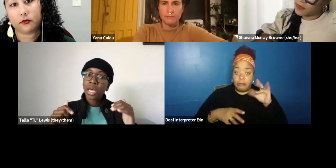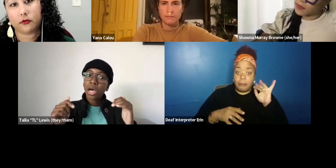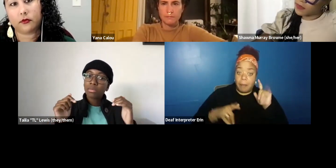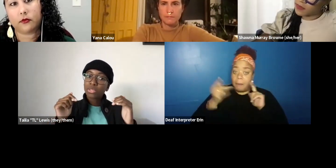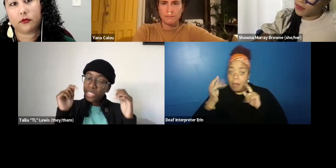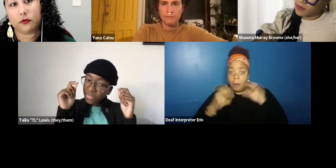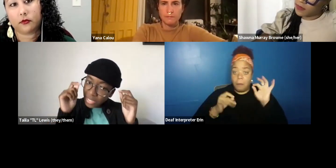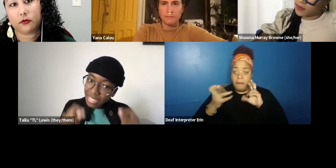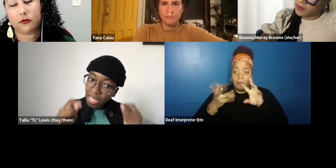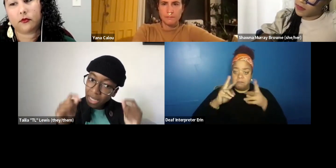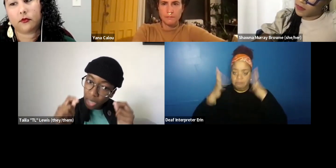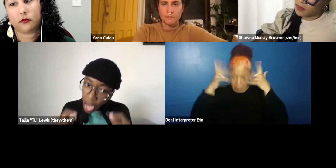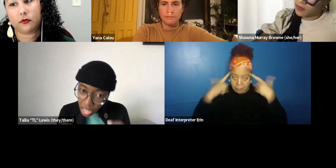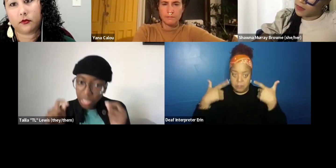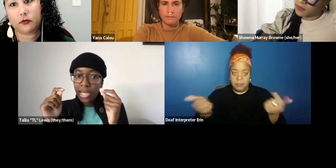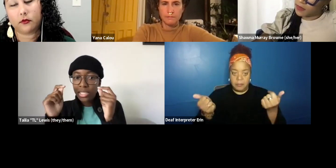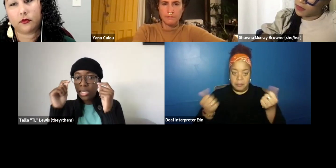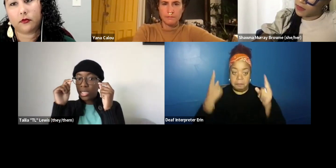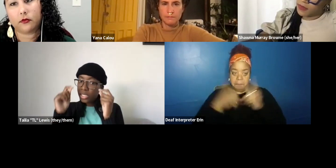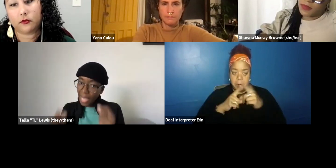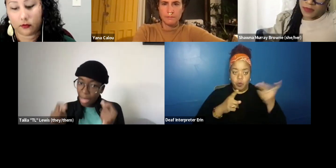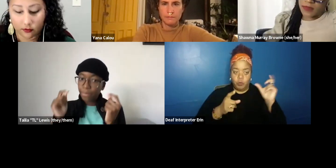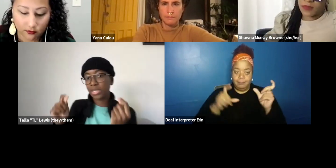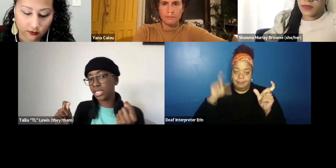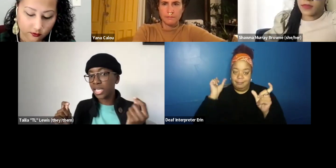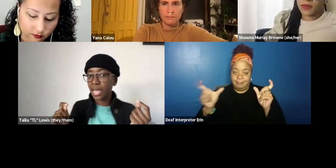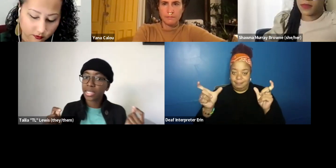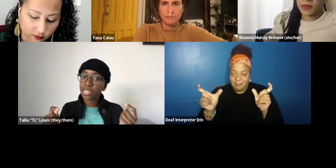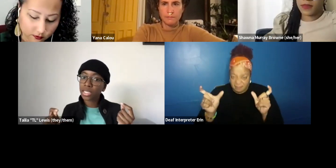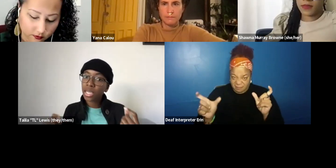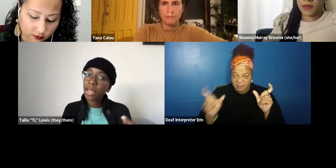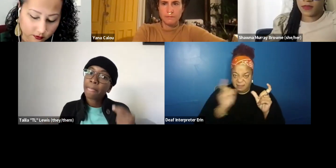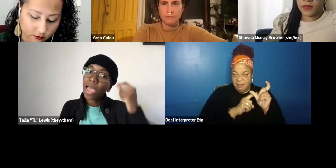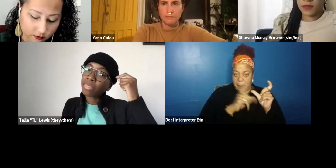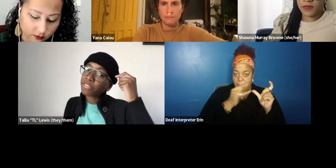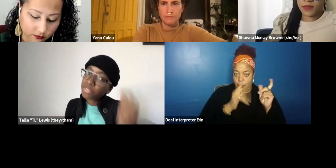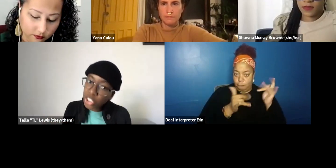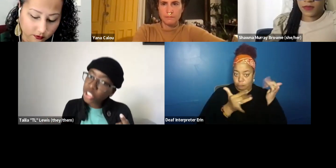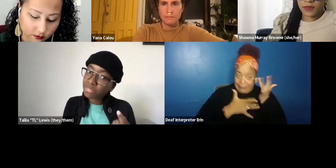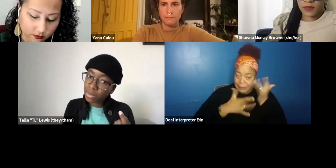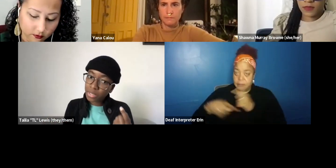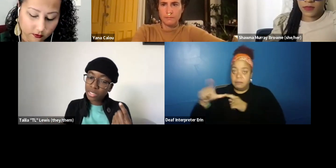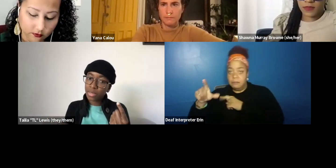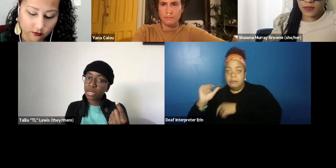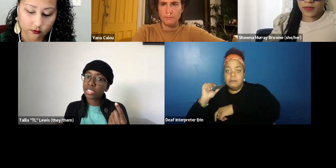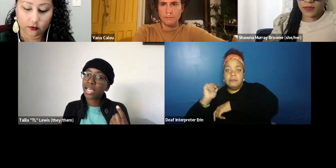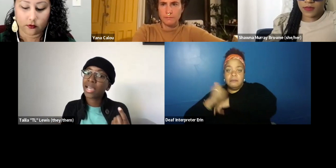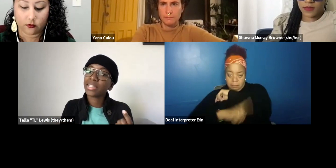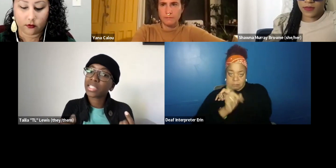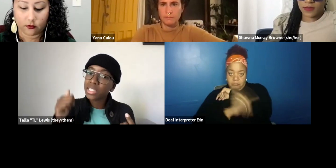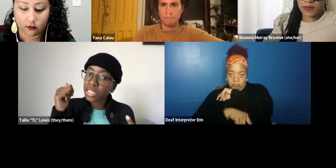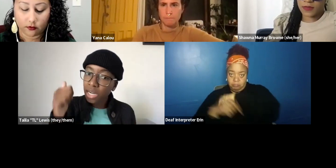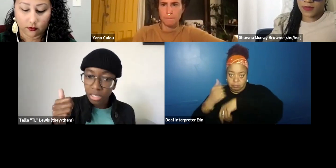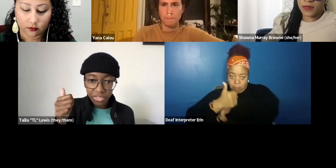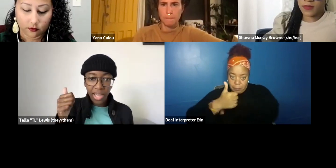societies, specifically settler colonizing capitalist societies. And the function of ableism in our